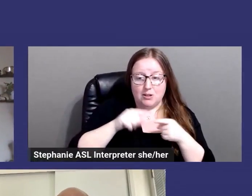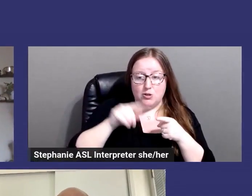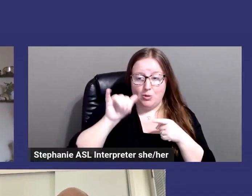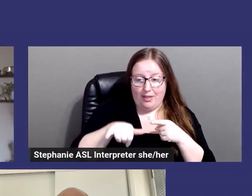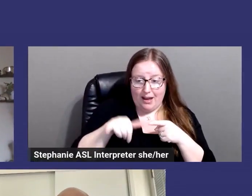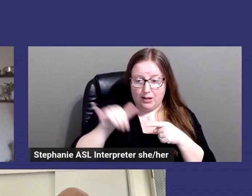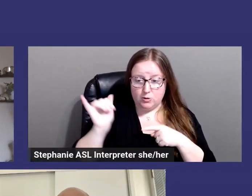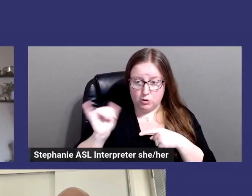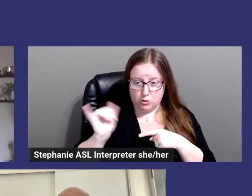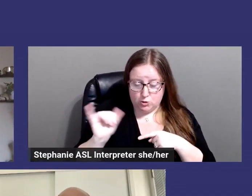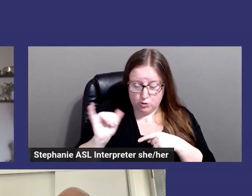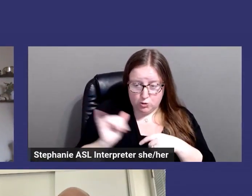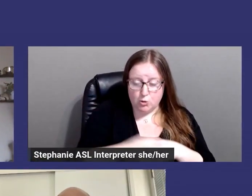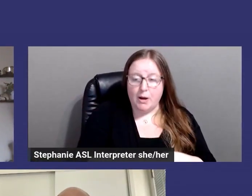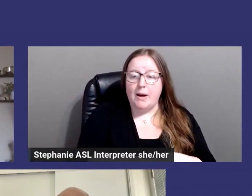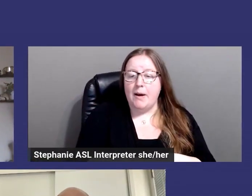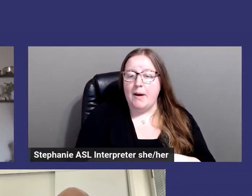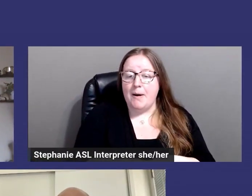as well. Like